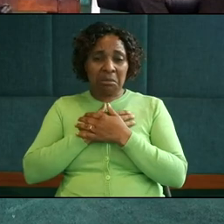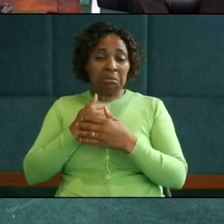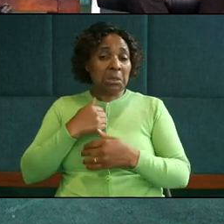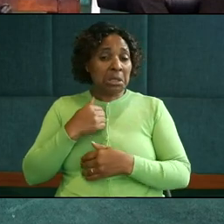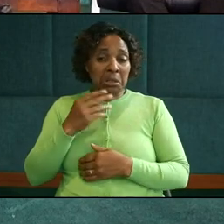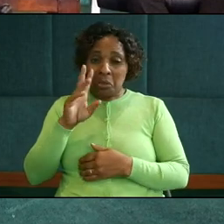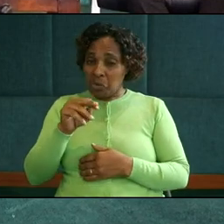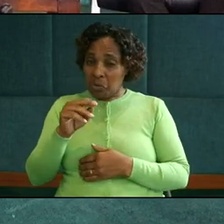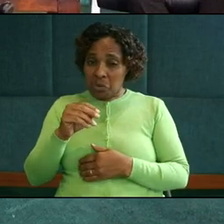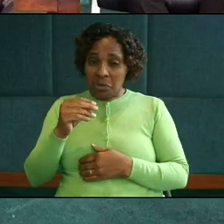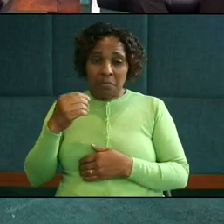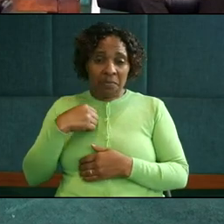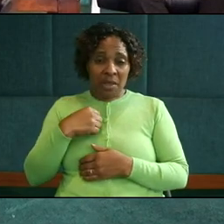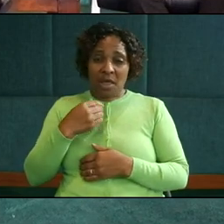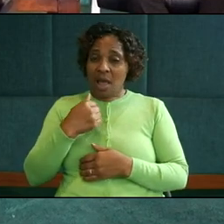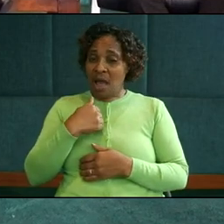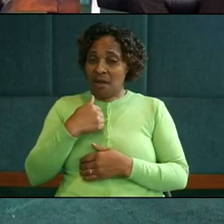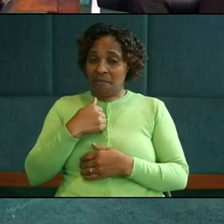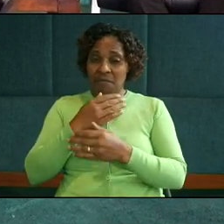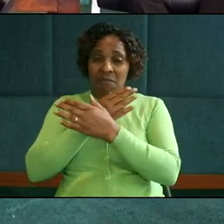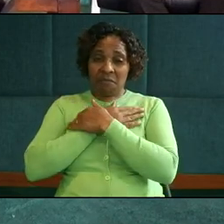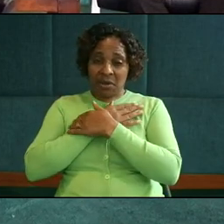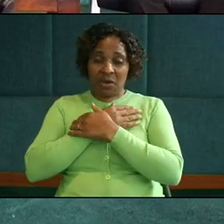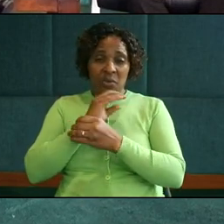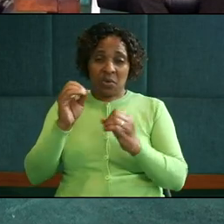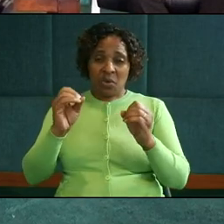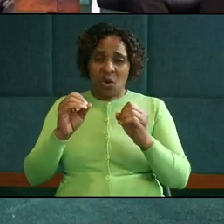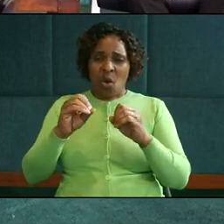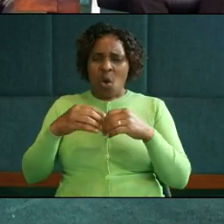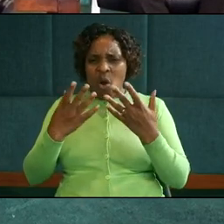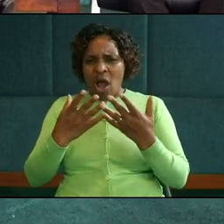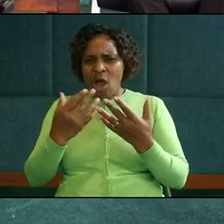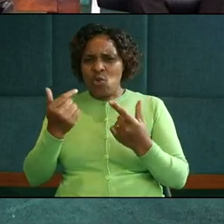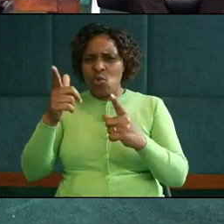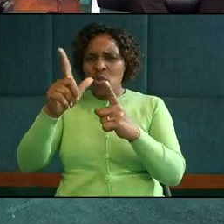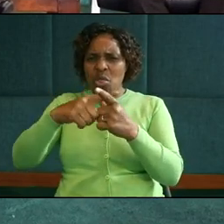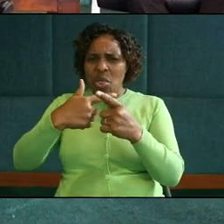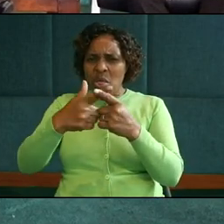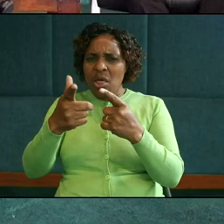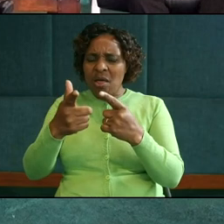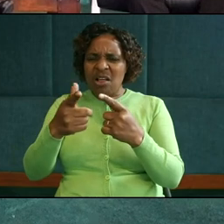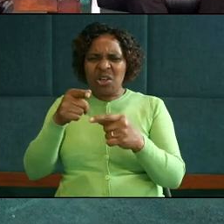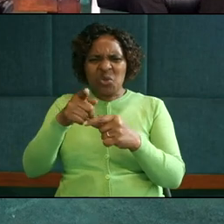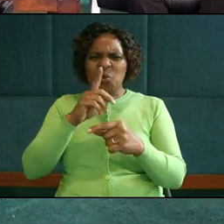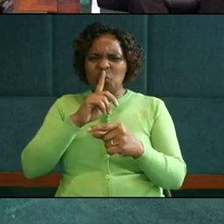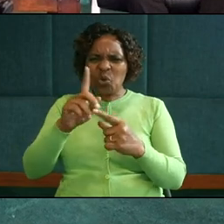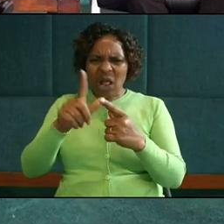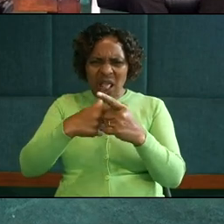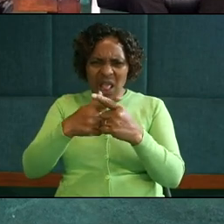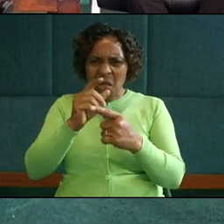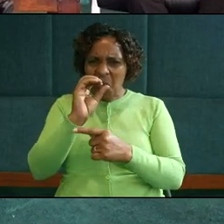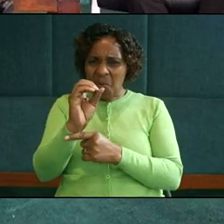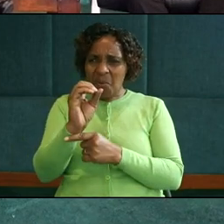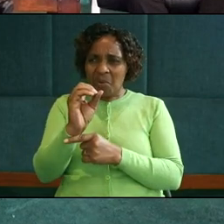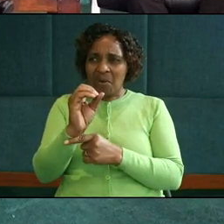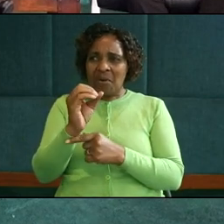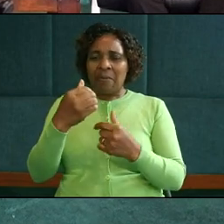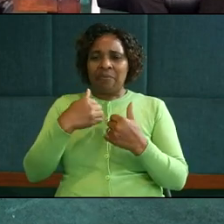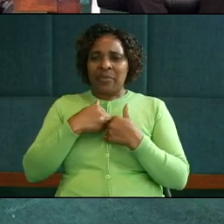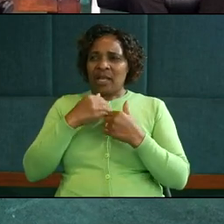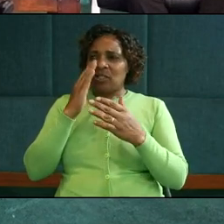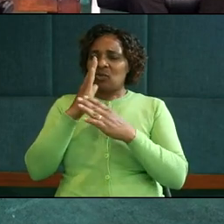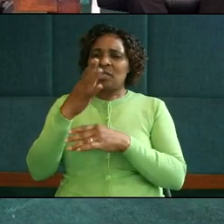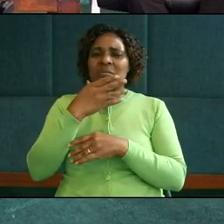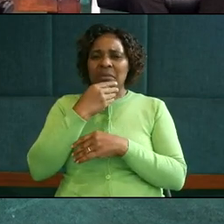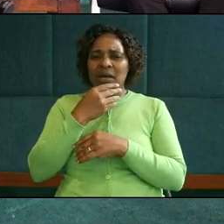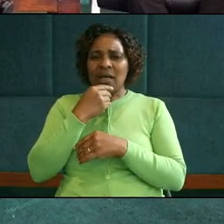girlfriend." And they're like, "Bro, are you gay? Are you sure you're not gay?" And I was like, "Nah, I'm straight, man."